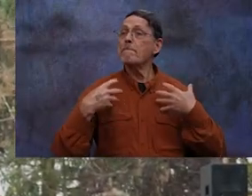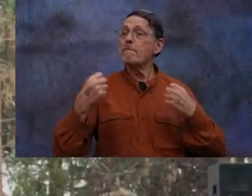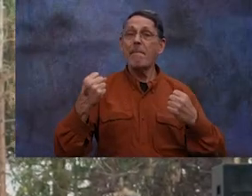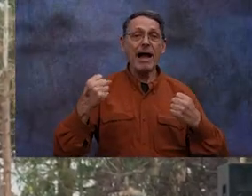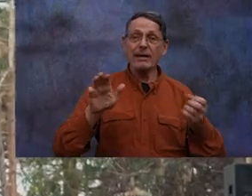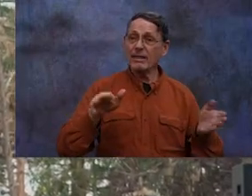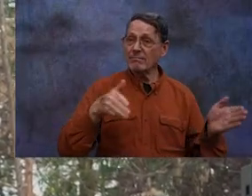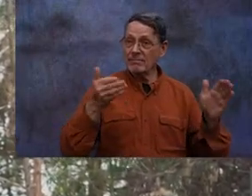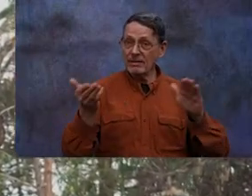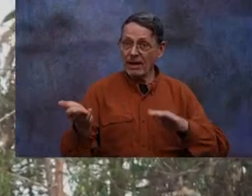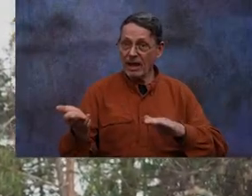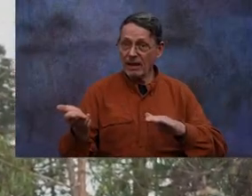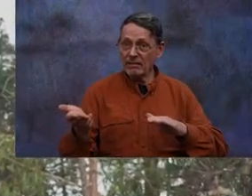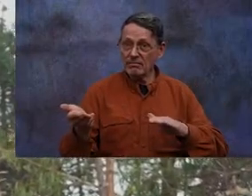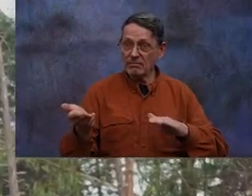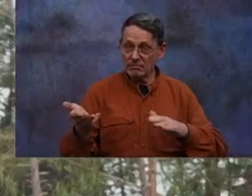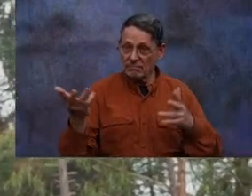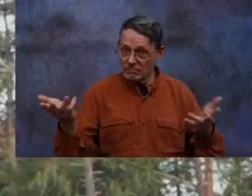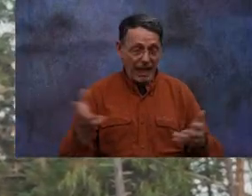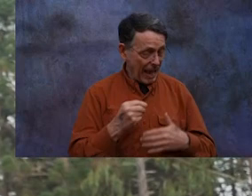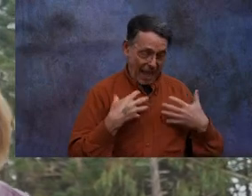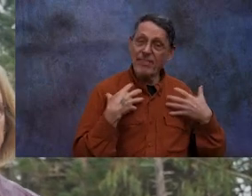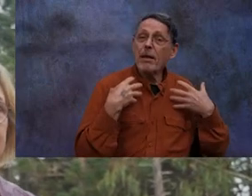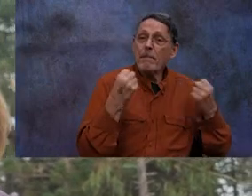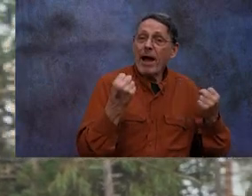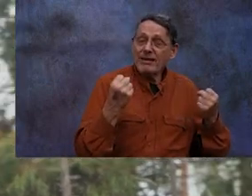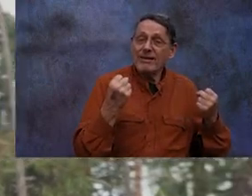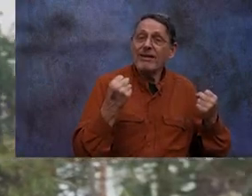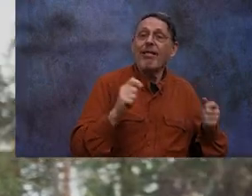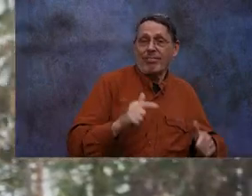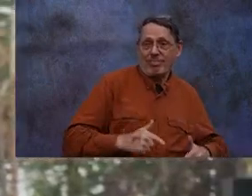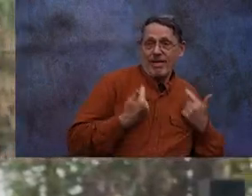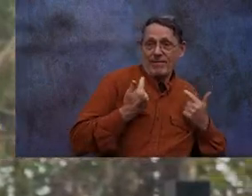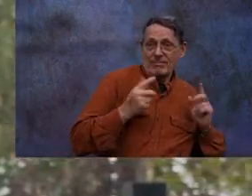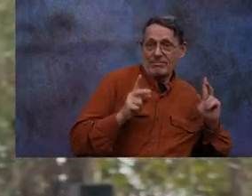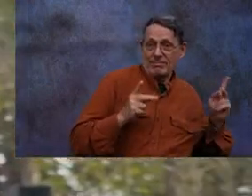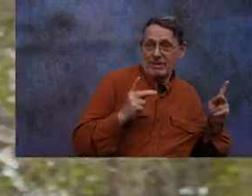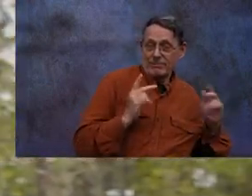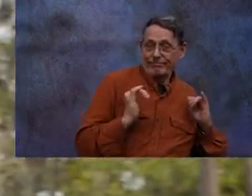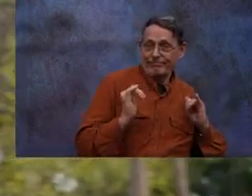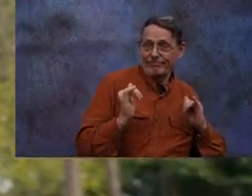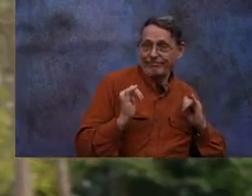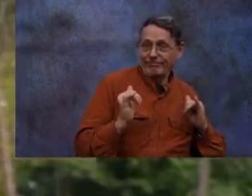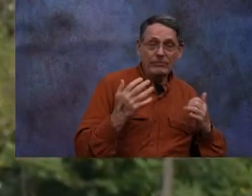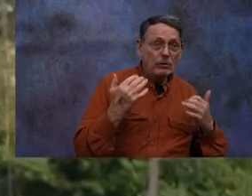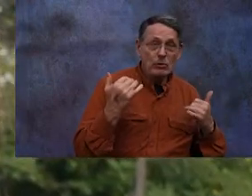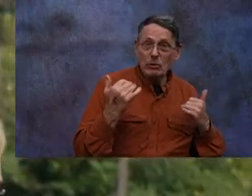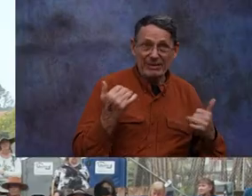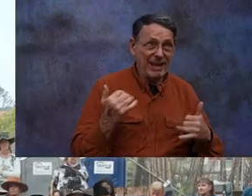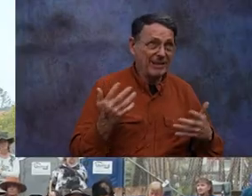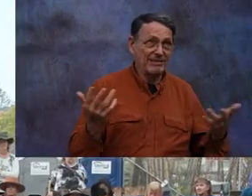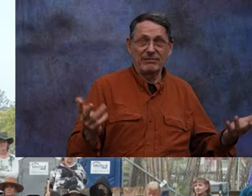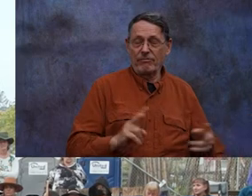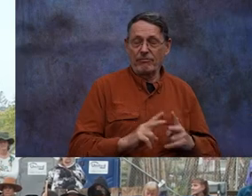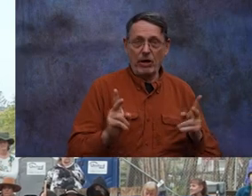The mighty dead were the mighty living. And so today, in